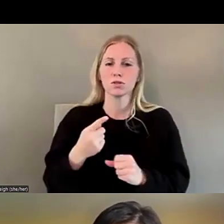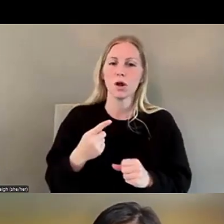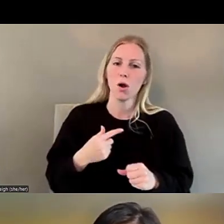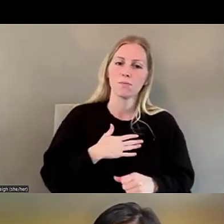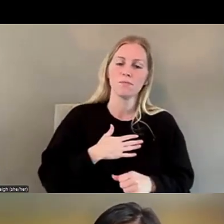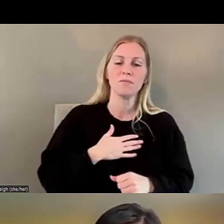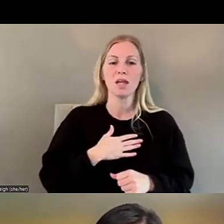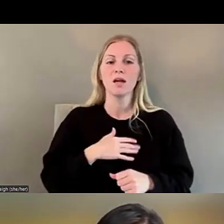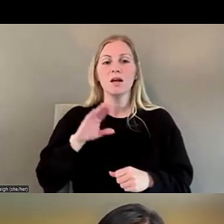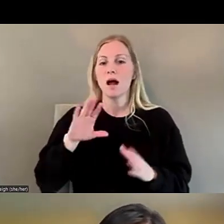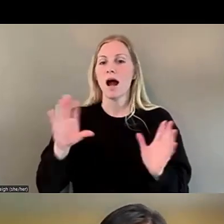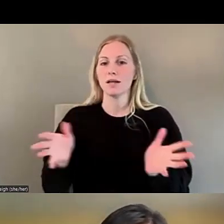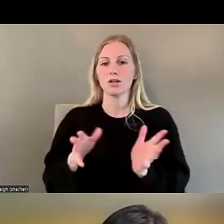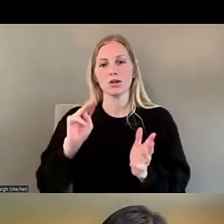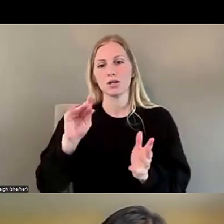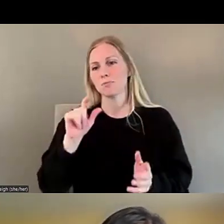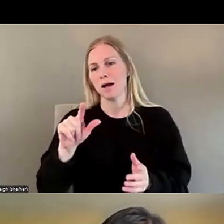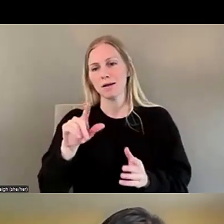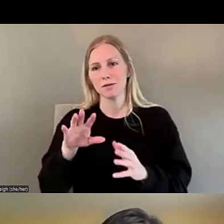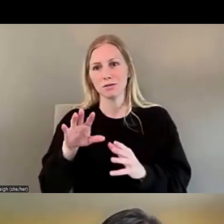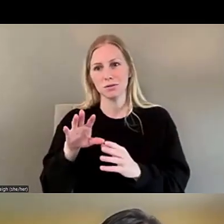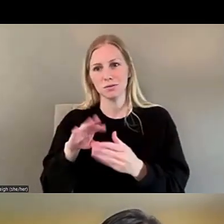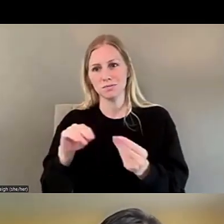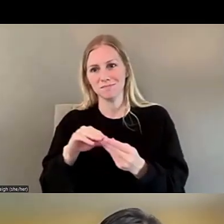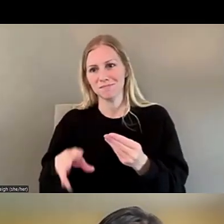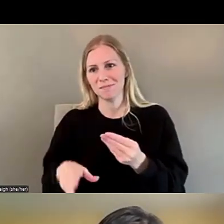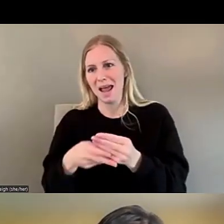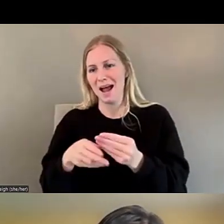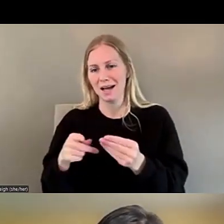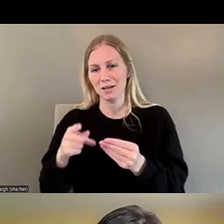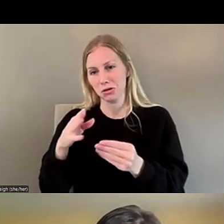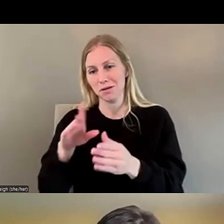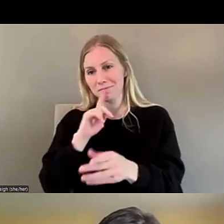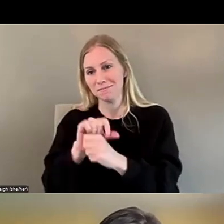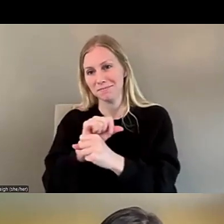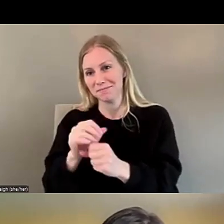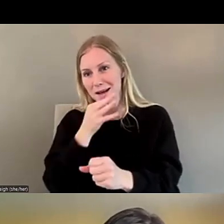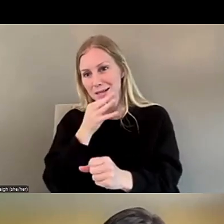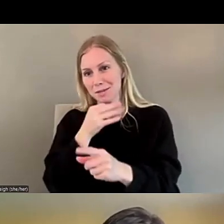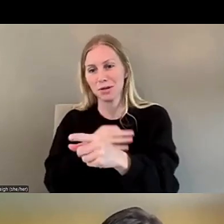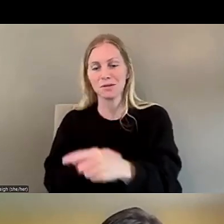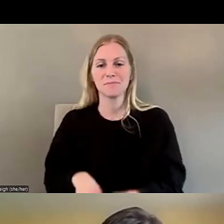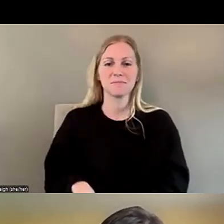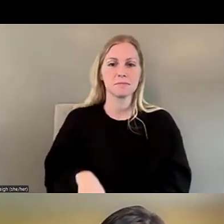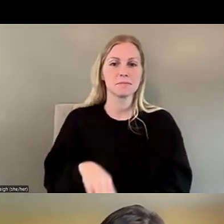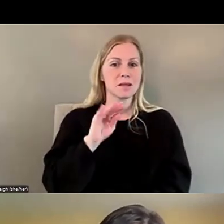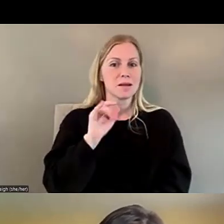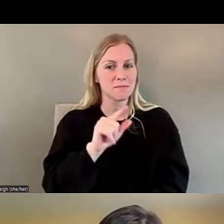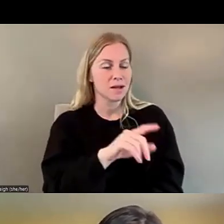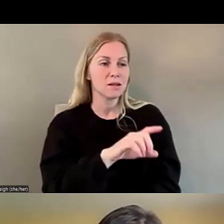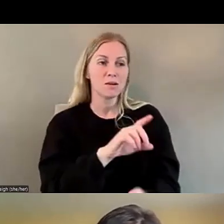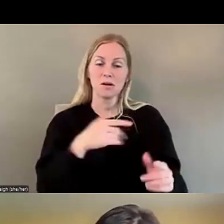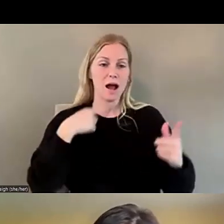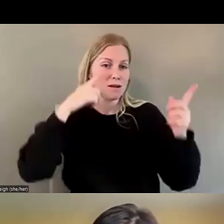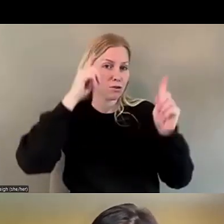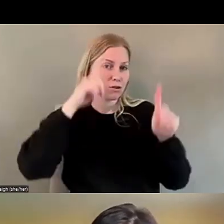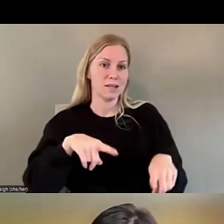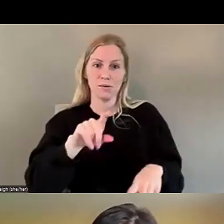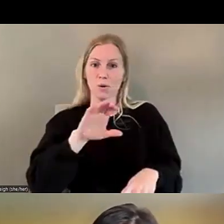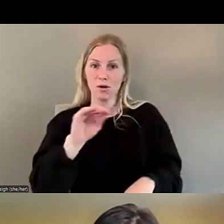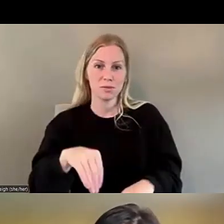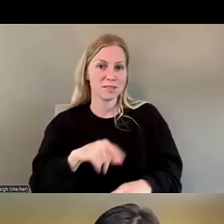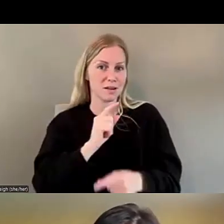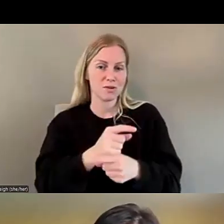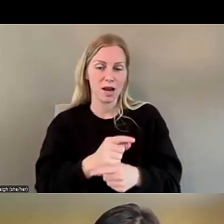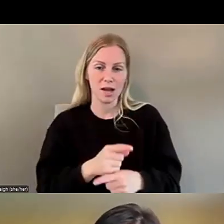point because he's the real expert. Well, I would just agree. That's 100% correct. I think in the case that